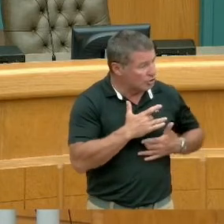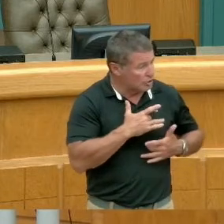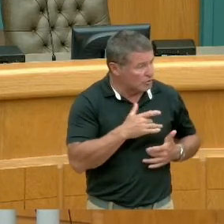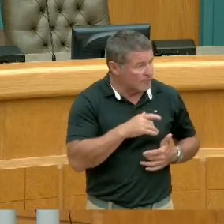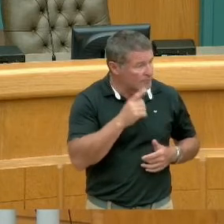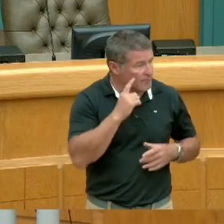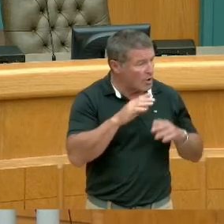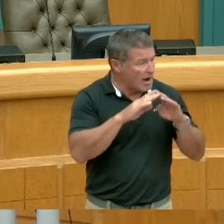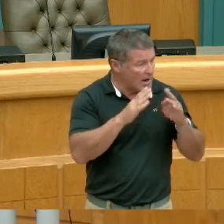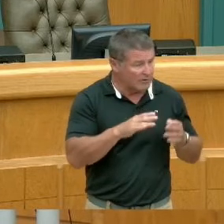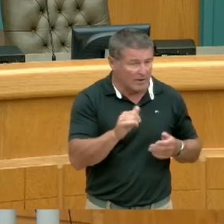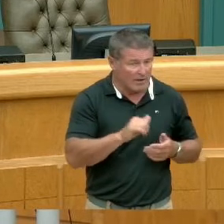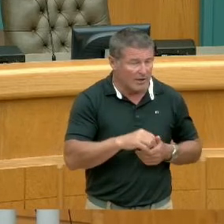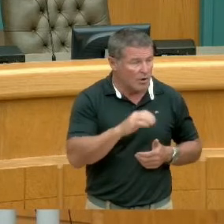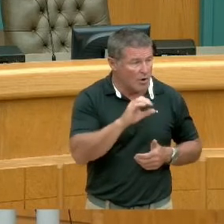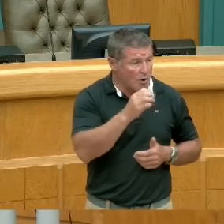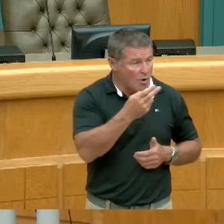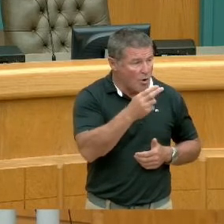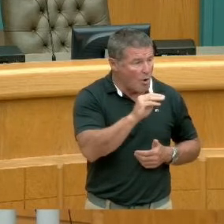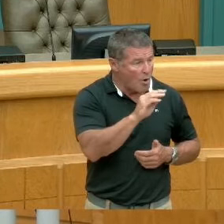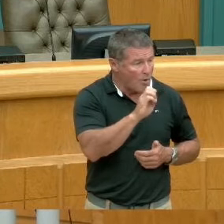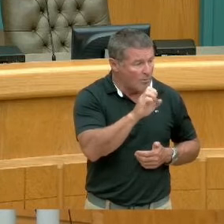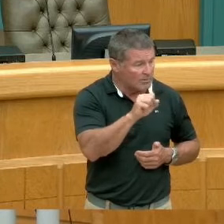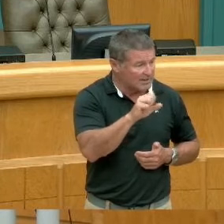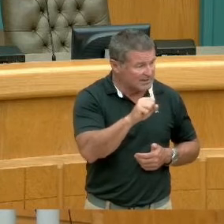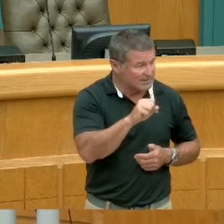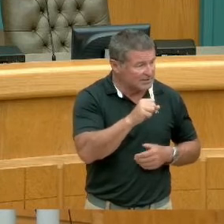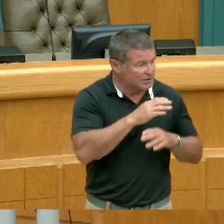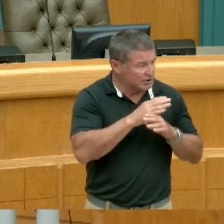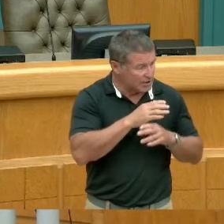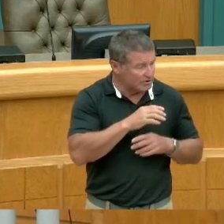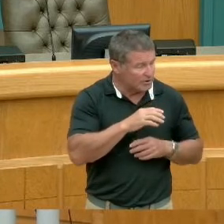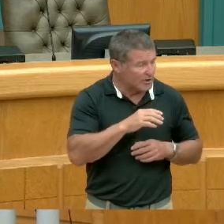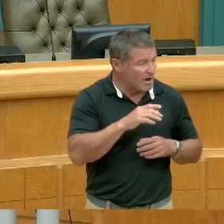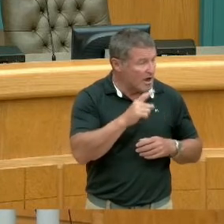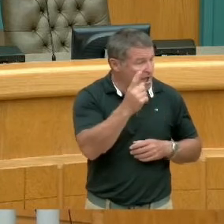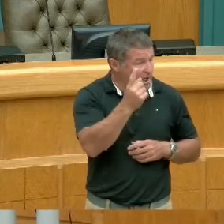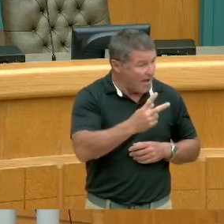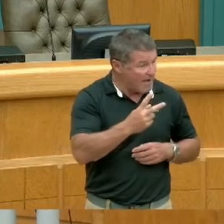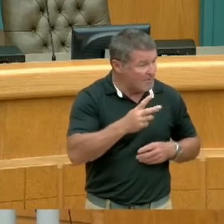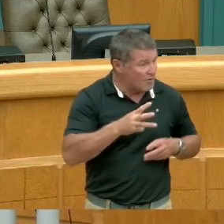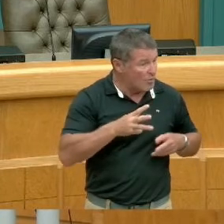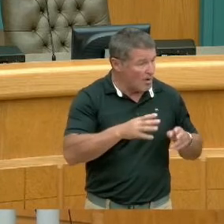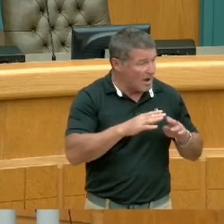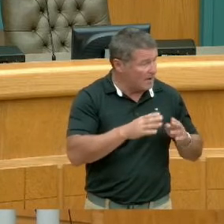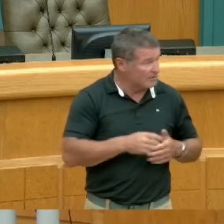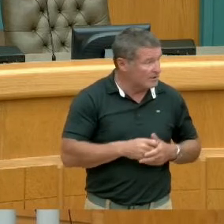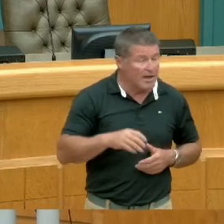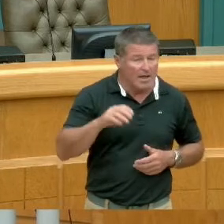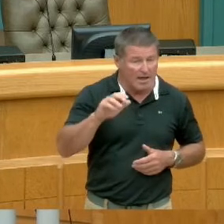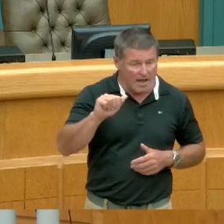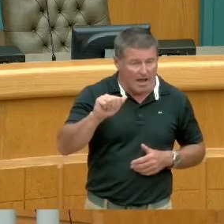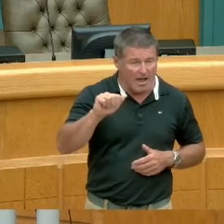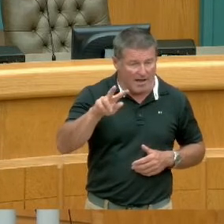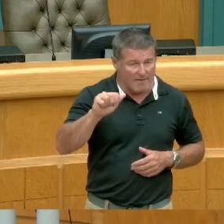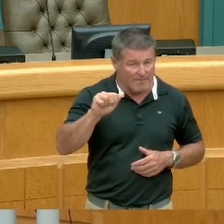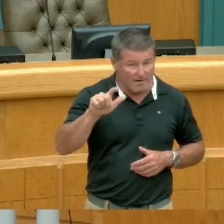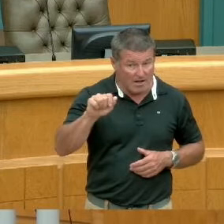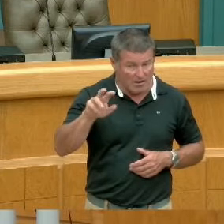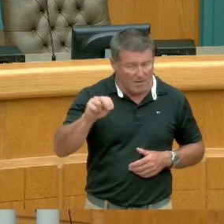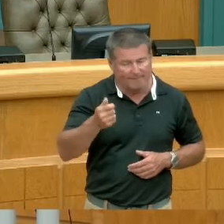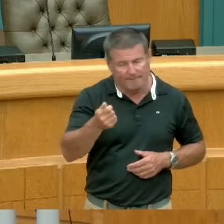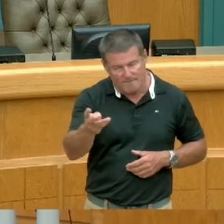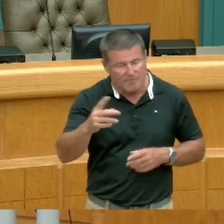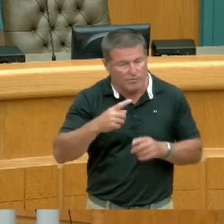housing facilities like homeless shelters, halfway houses, et cetera? Right. Avalon, we continue to see a couple of positives. I think we